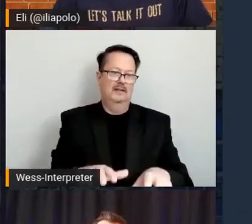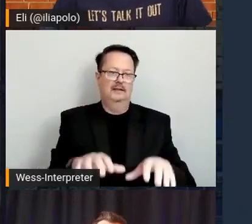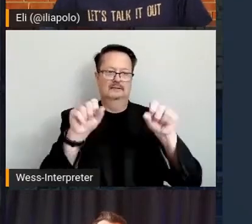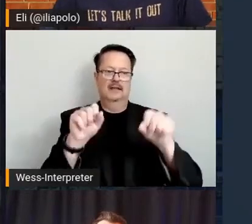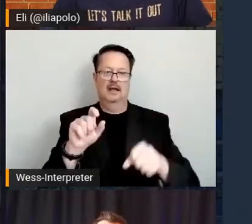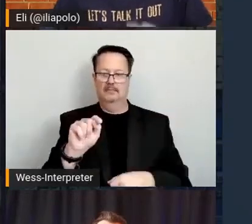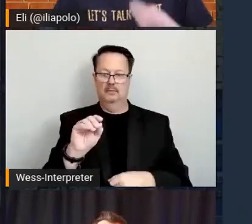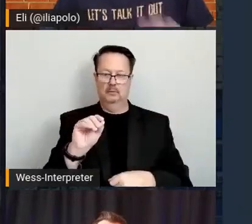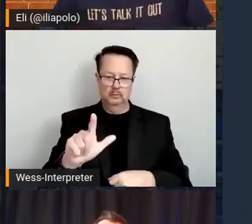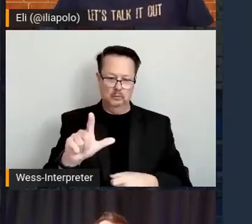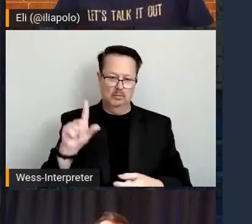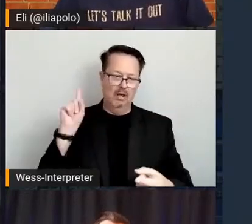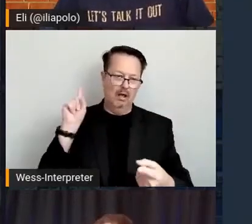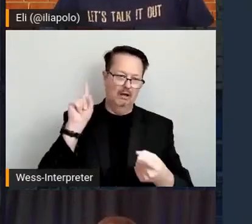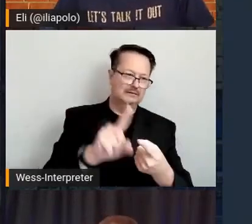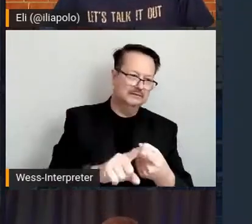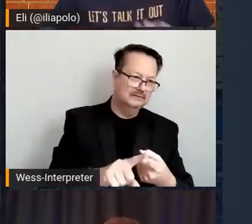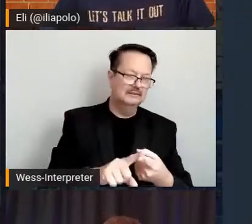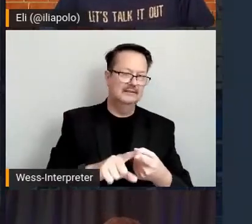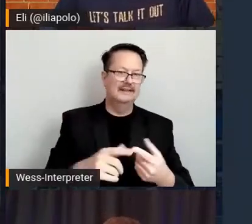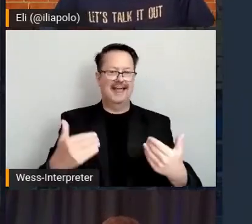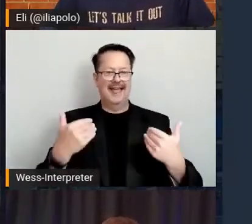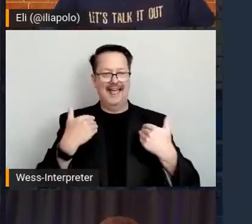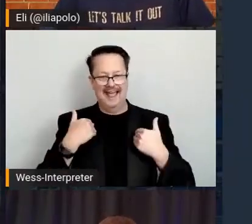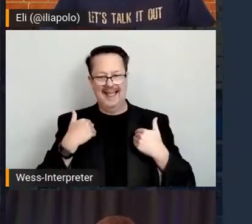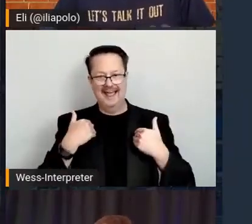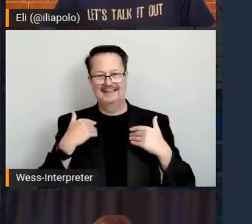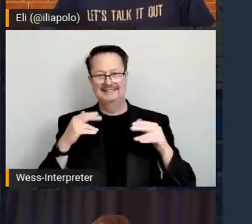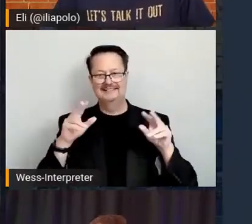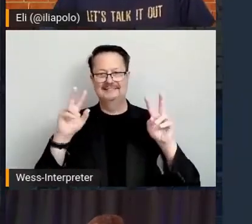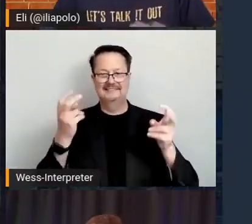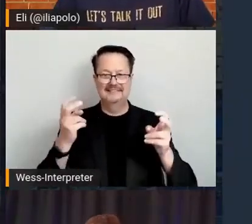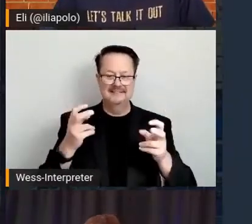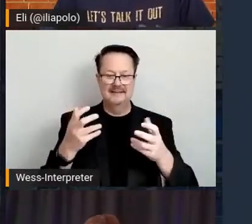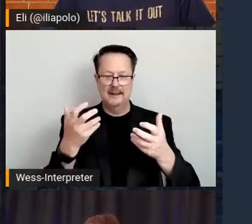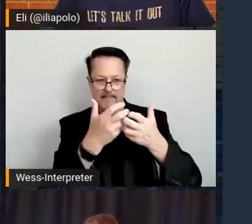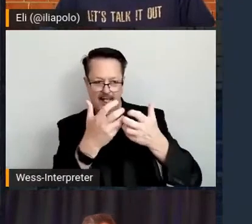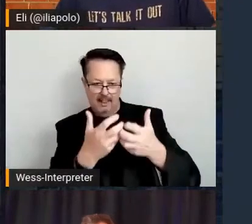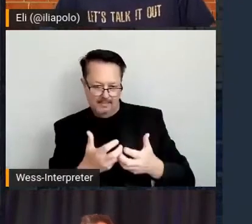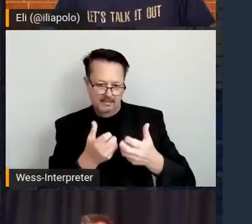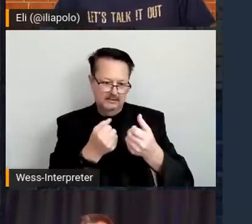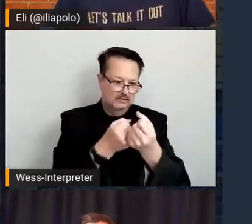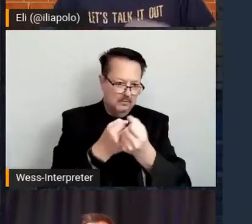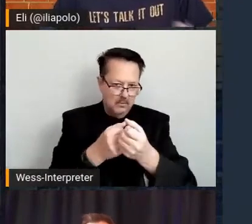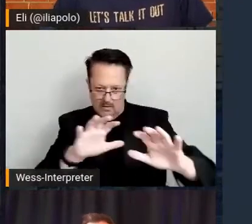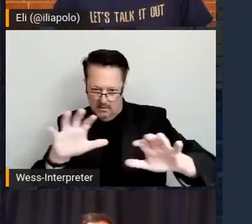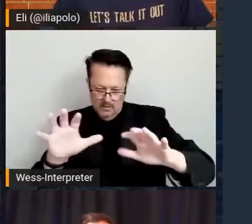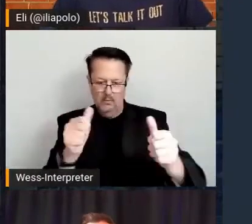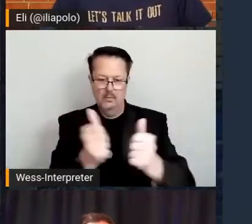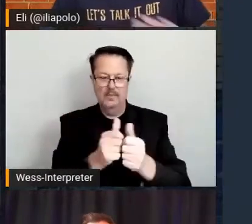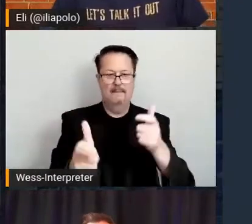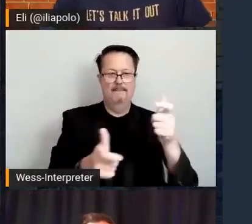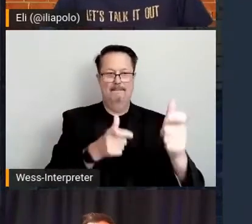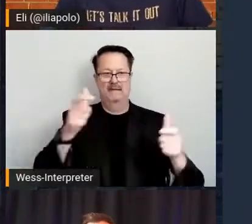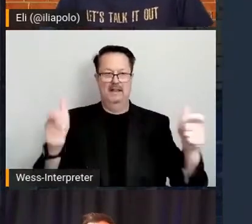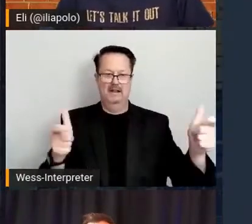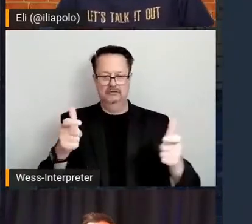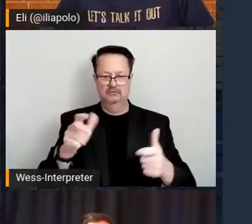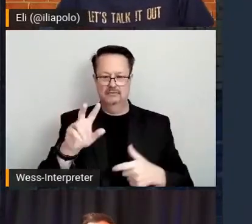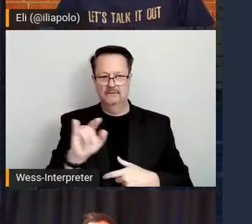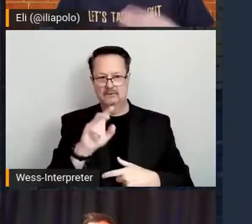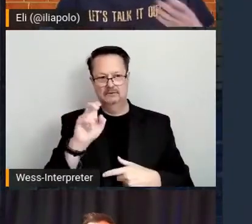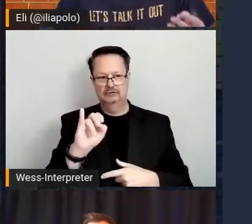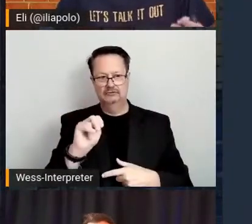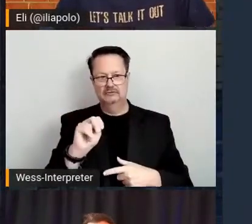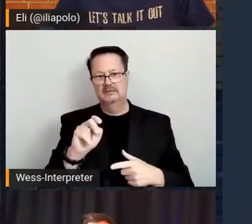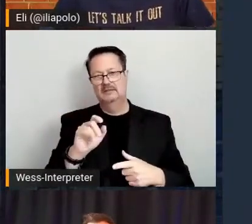before it has those compatibility support that comes with a major version, especially with big enterprise